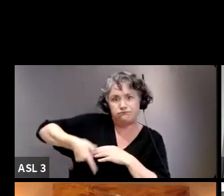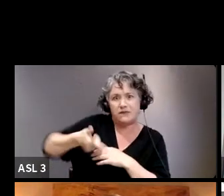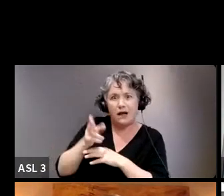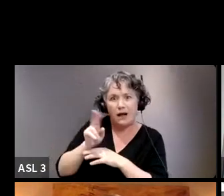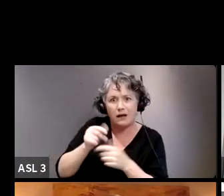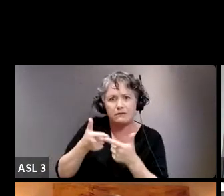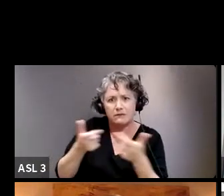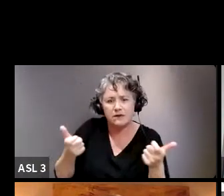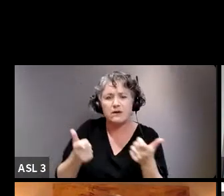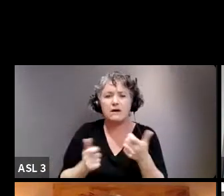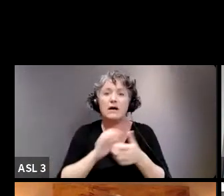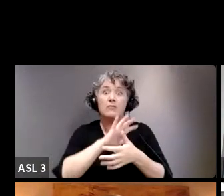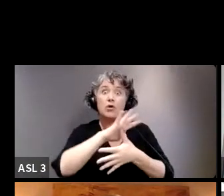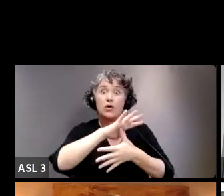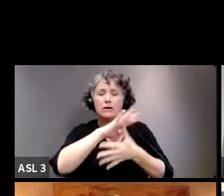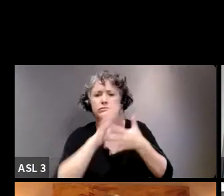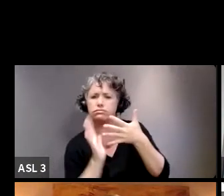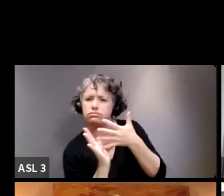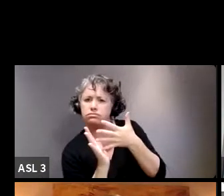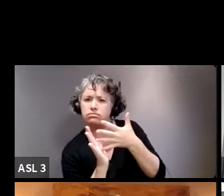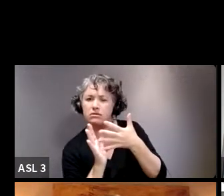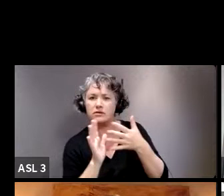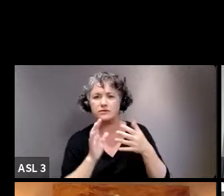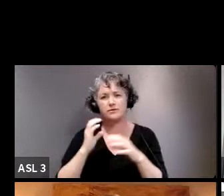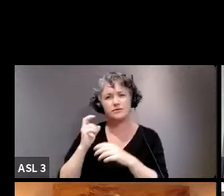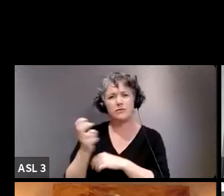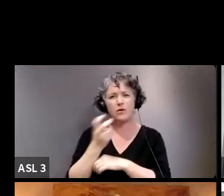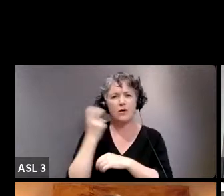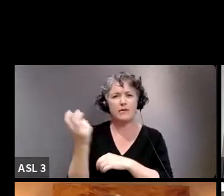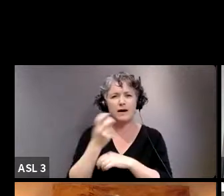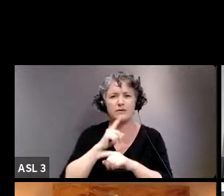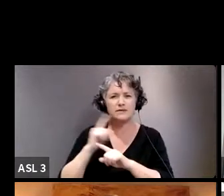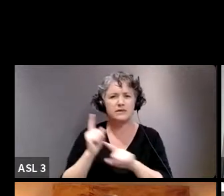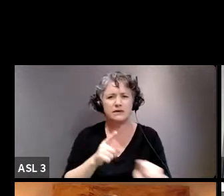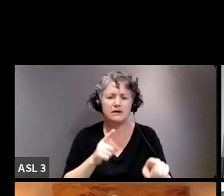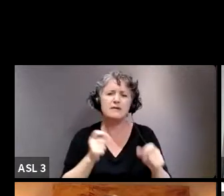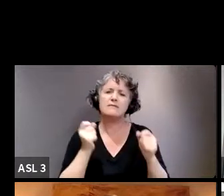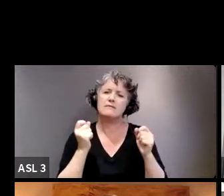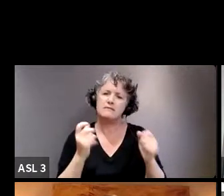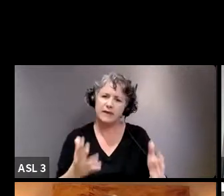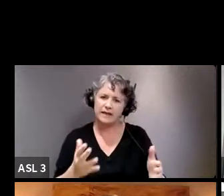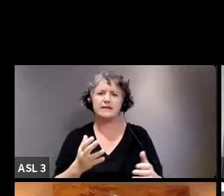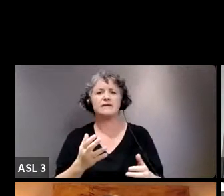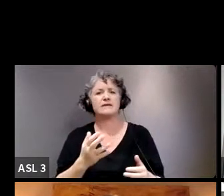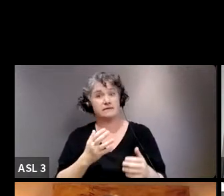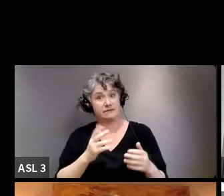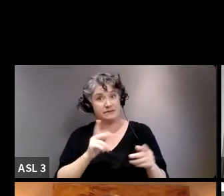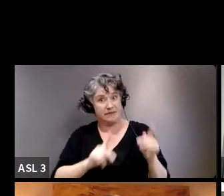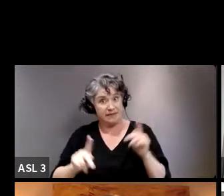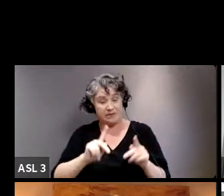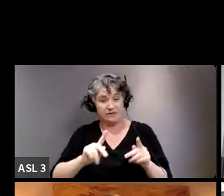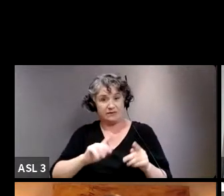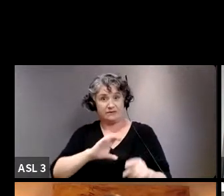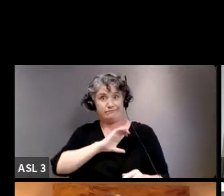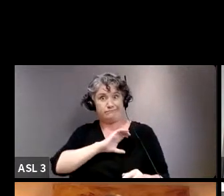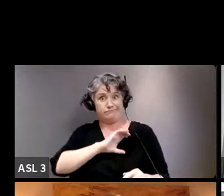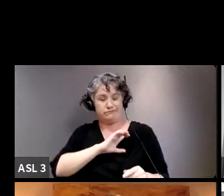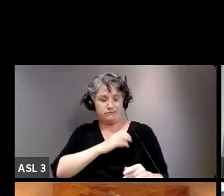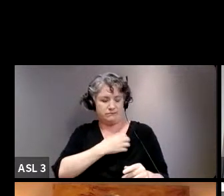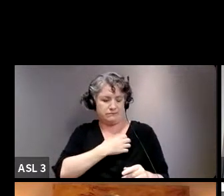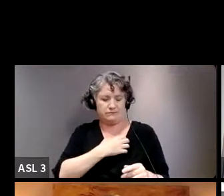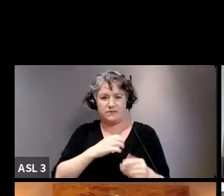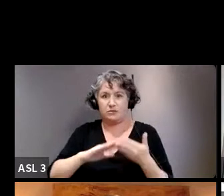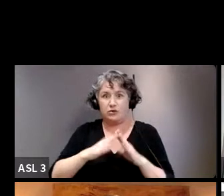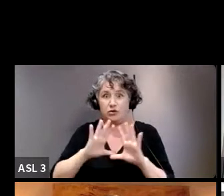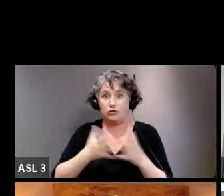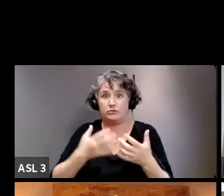go to mobile response we have civilians actually that respond to a lot of those calls and some of them are actually farmed up to community groups so